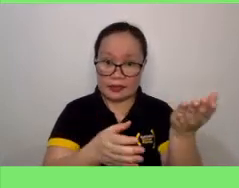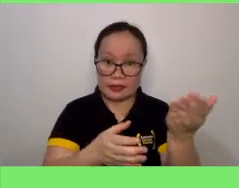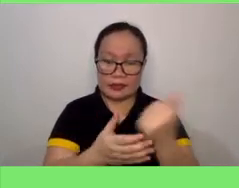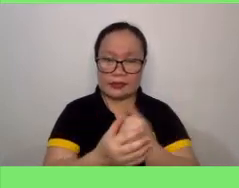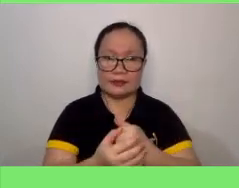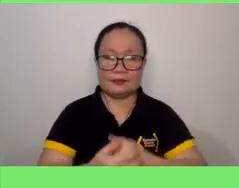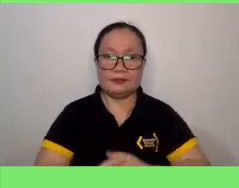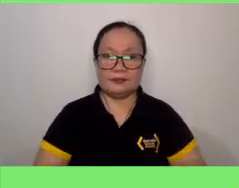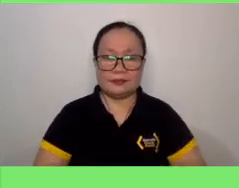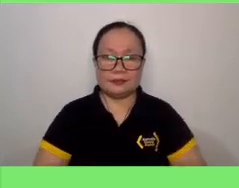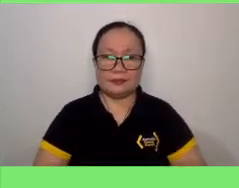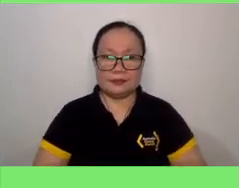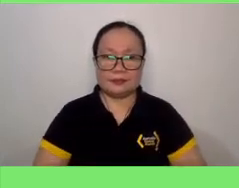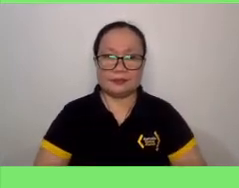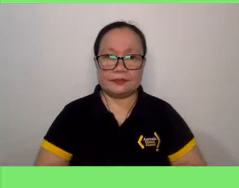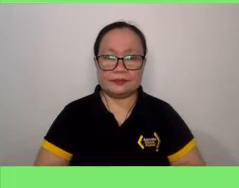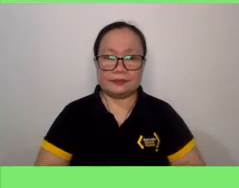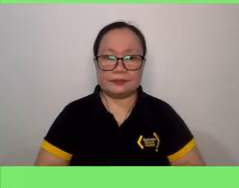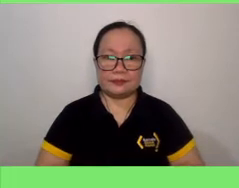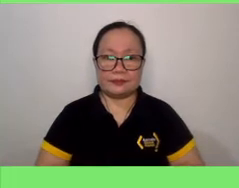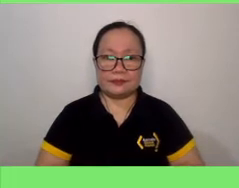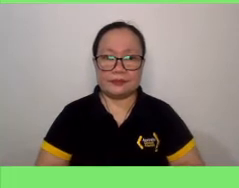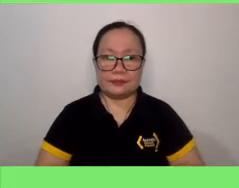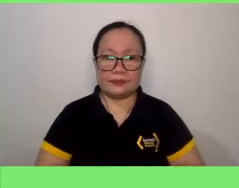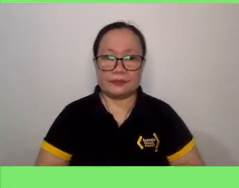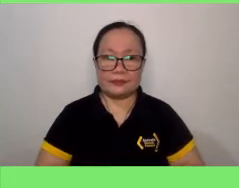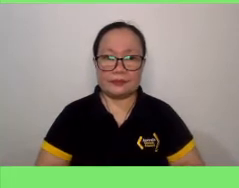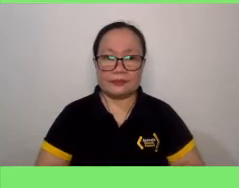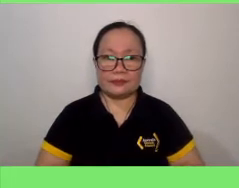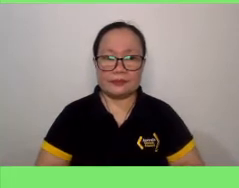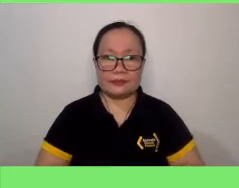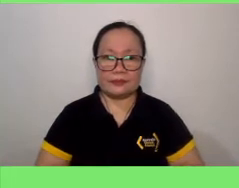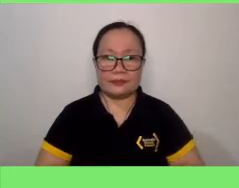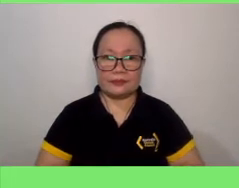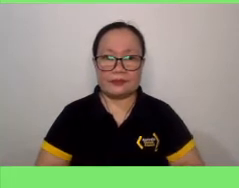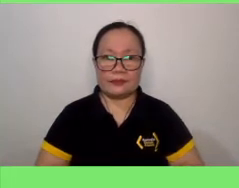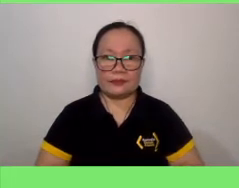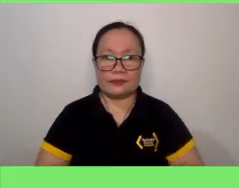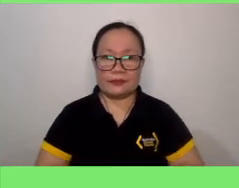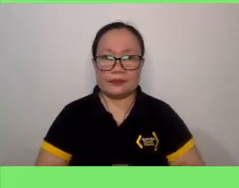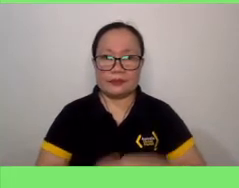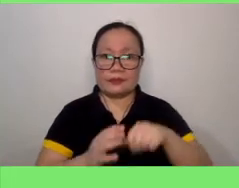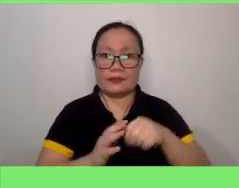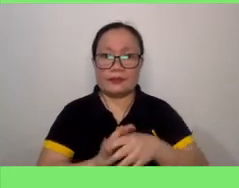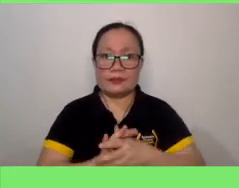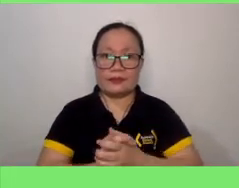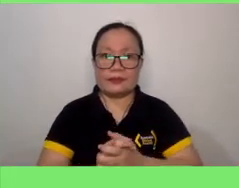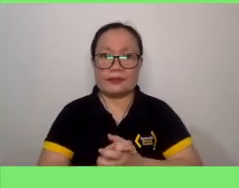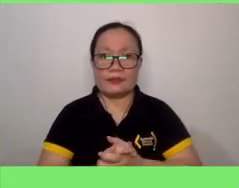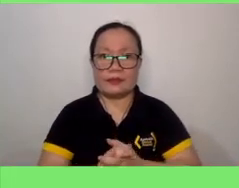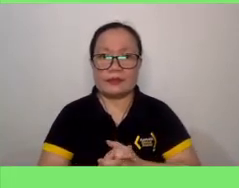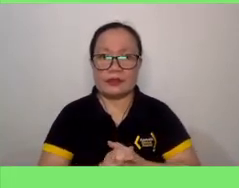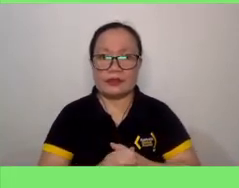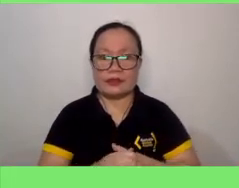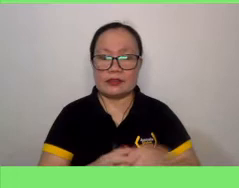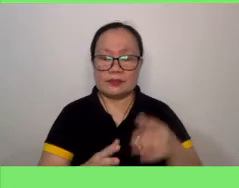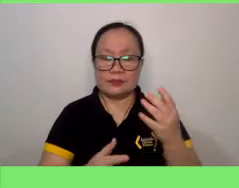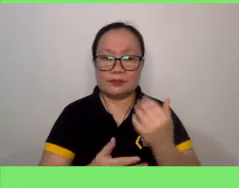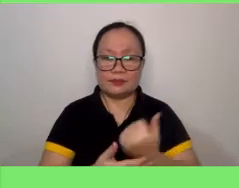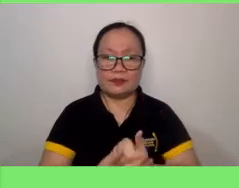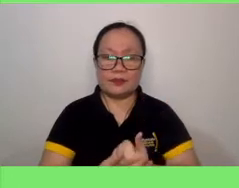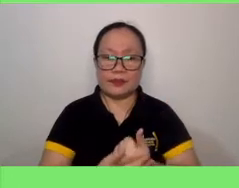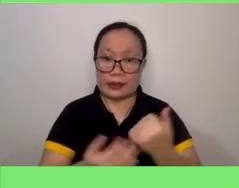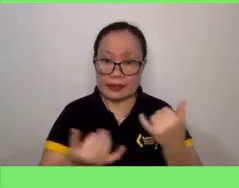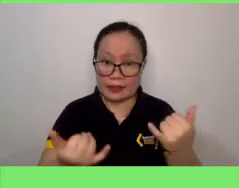yun after yun ng division. Okay? So, meron tayong special cases ng binomial. So, i-discuss ko po yun after ng